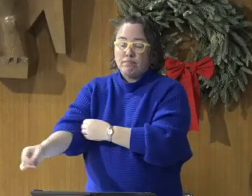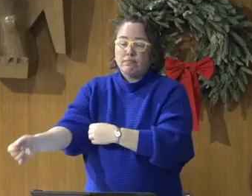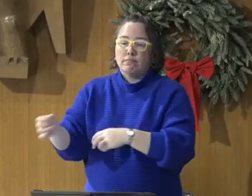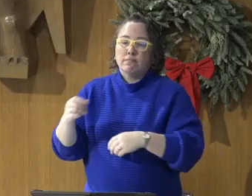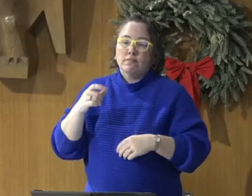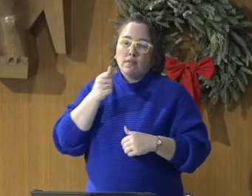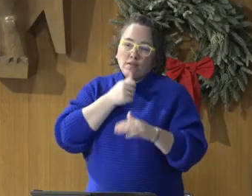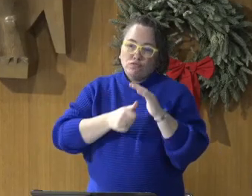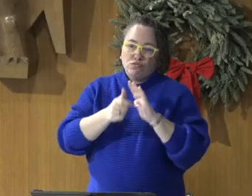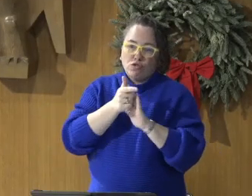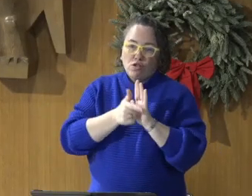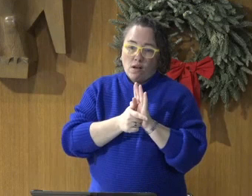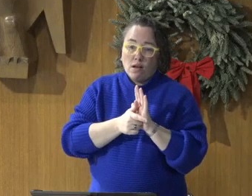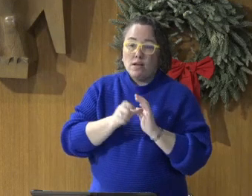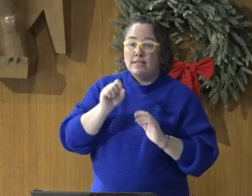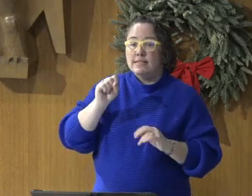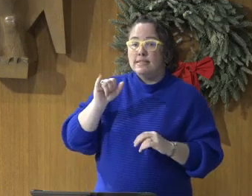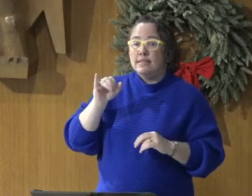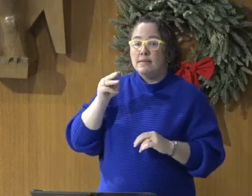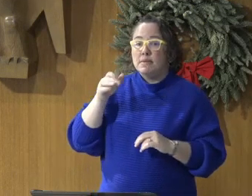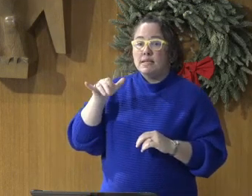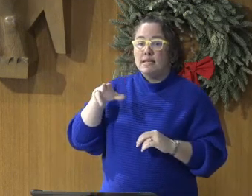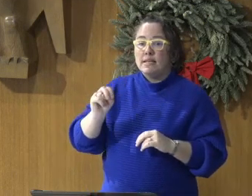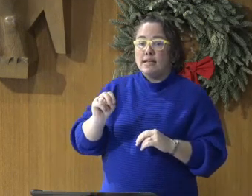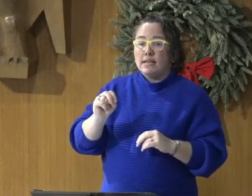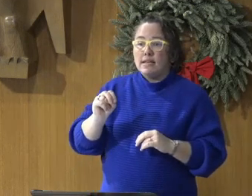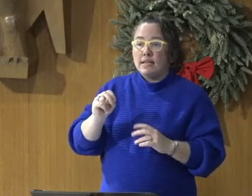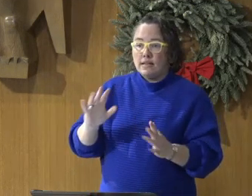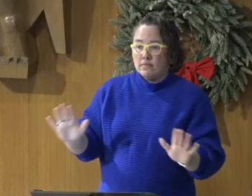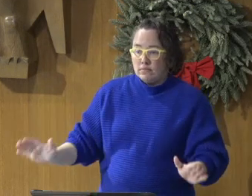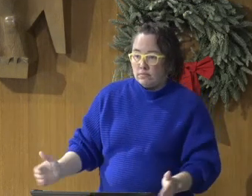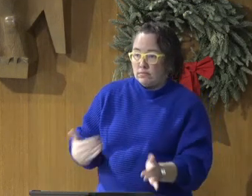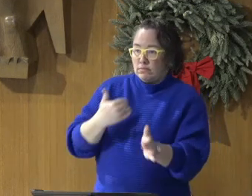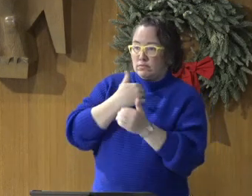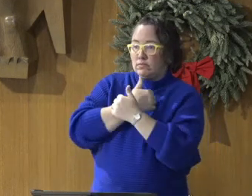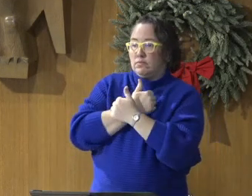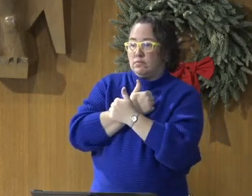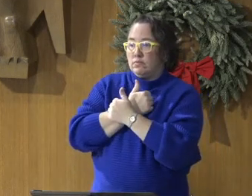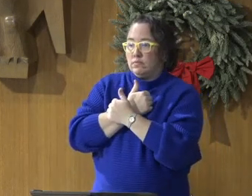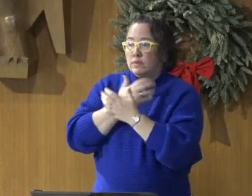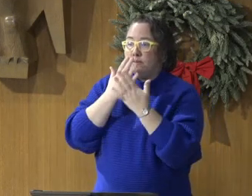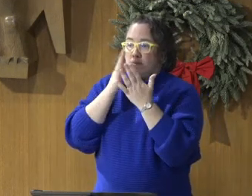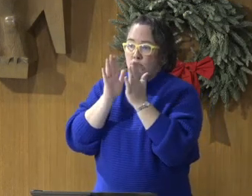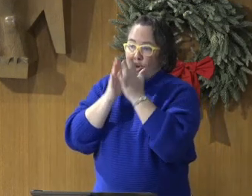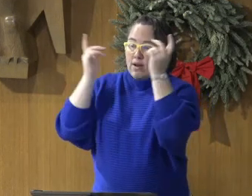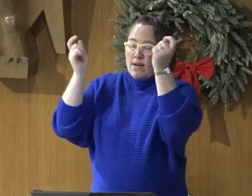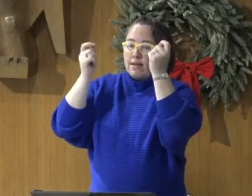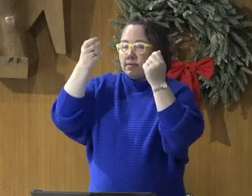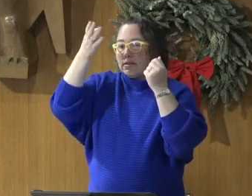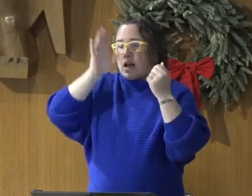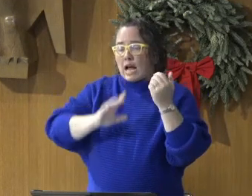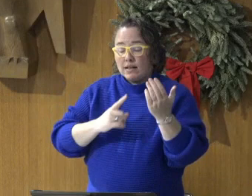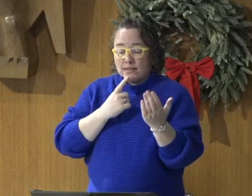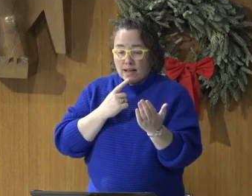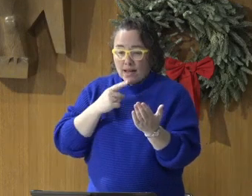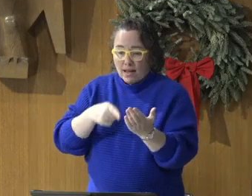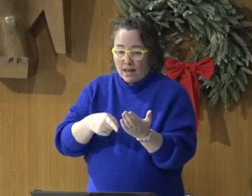the law, Simeon took him in his arms and praised God, saying,